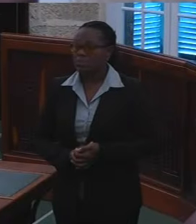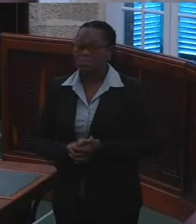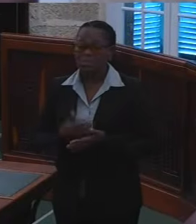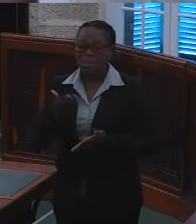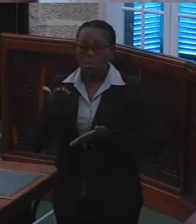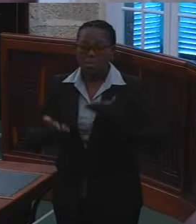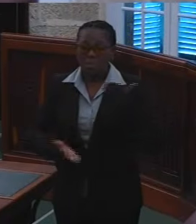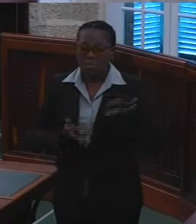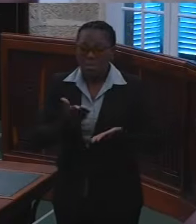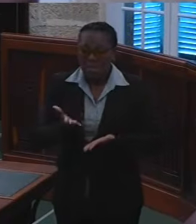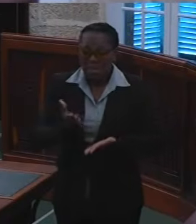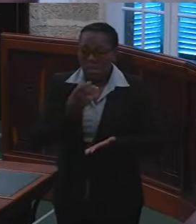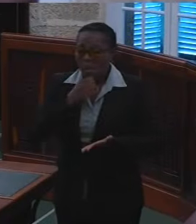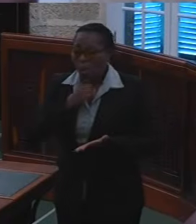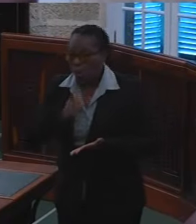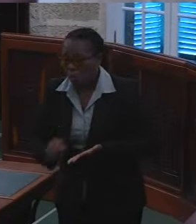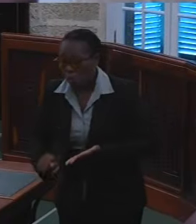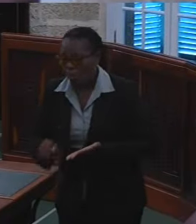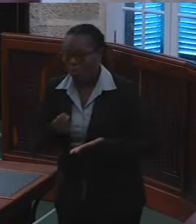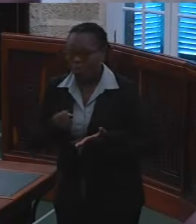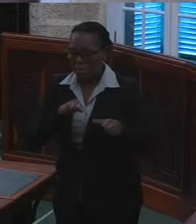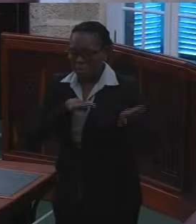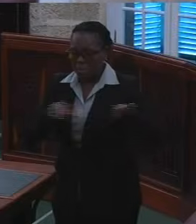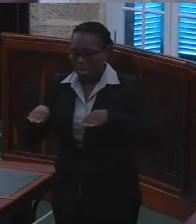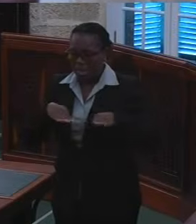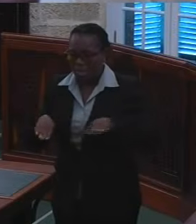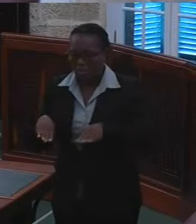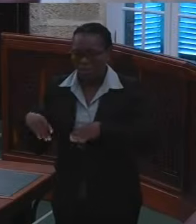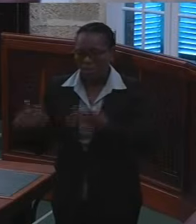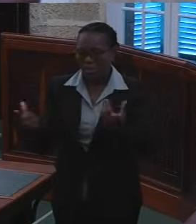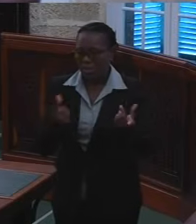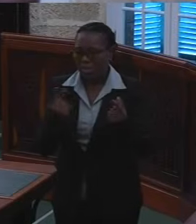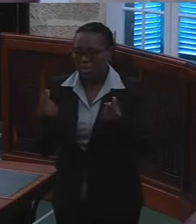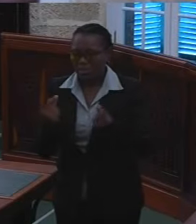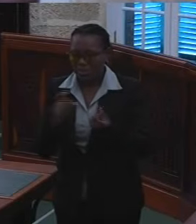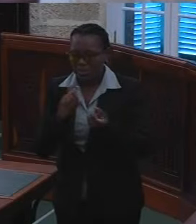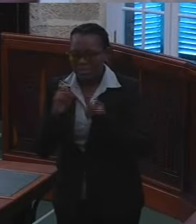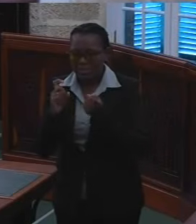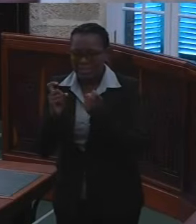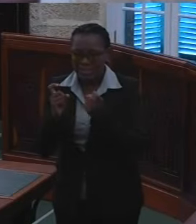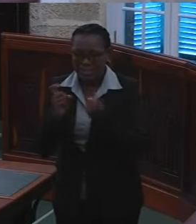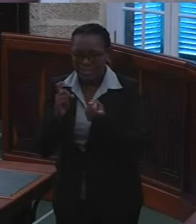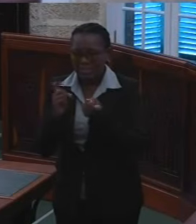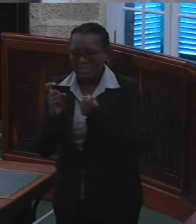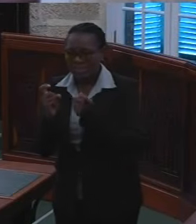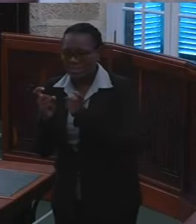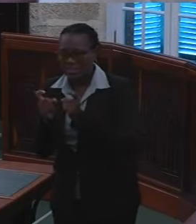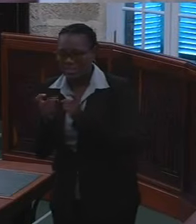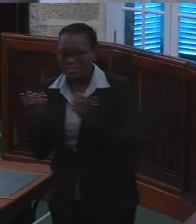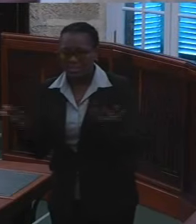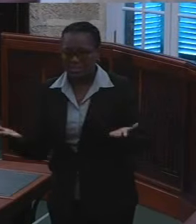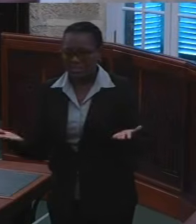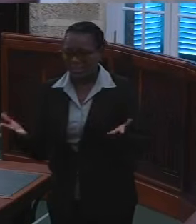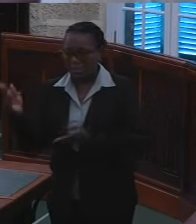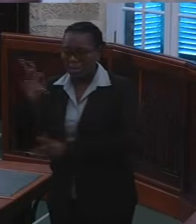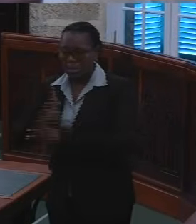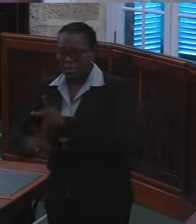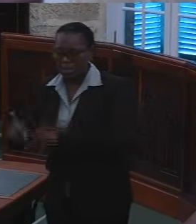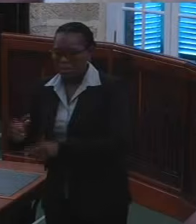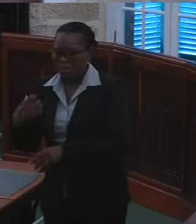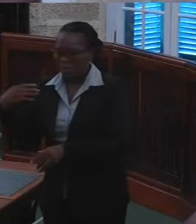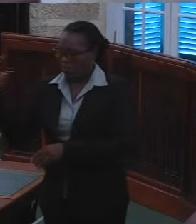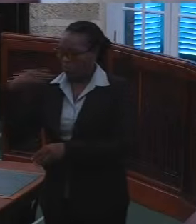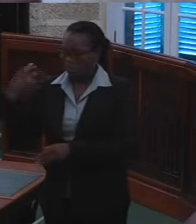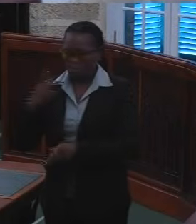of age being a factor, those persons in charge of their care will subject them